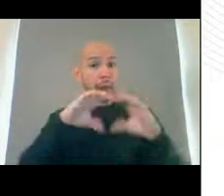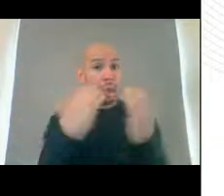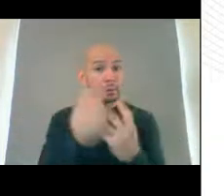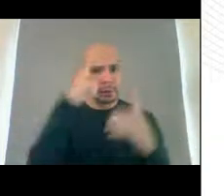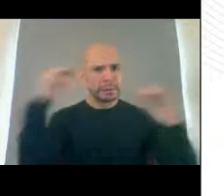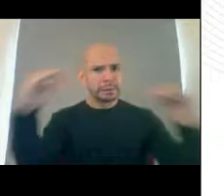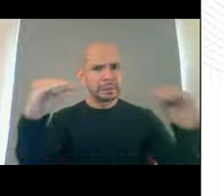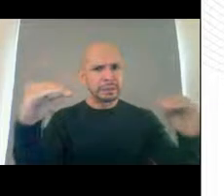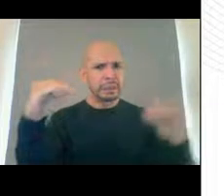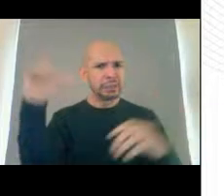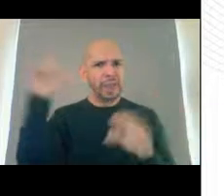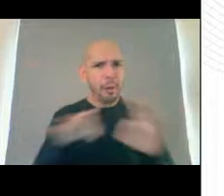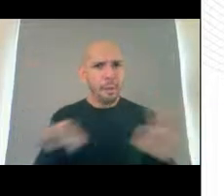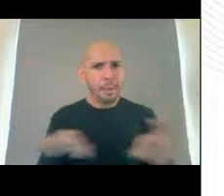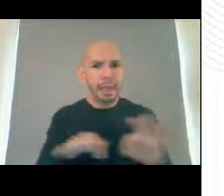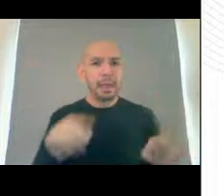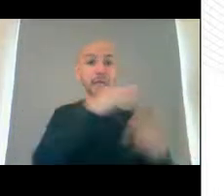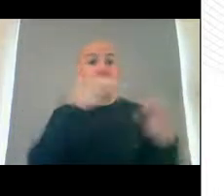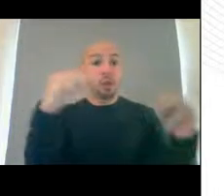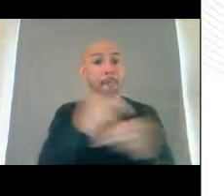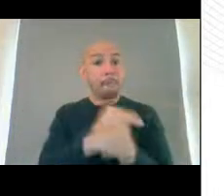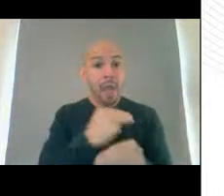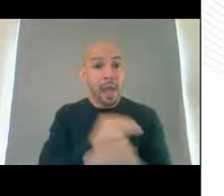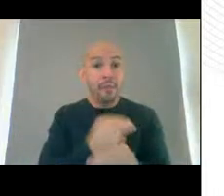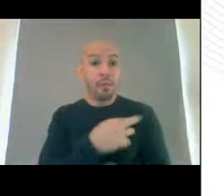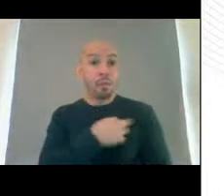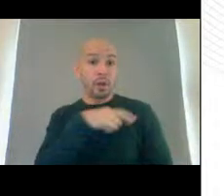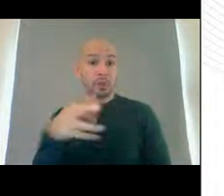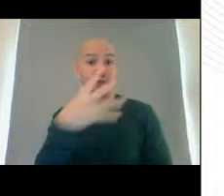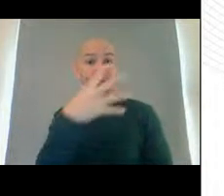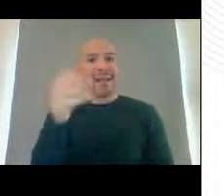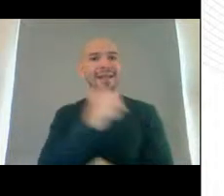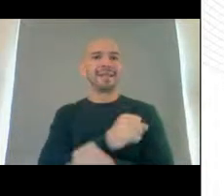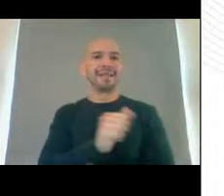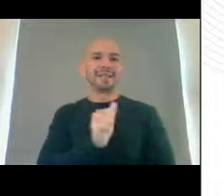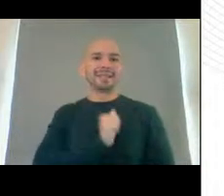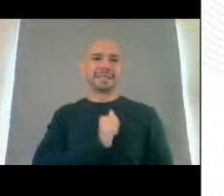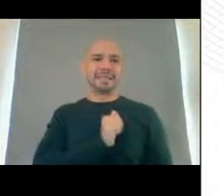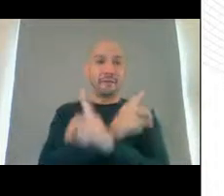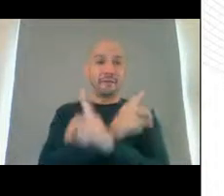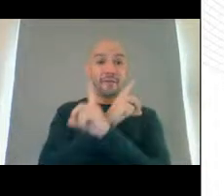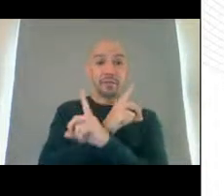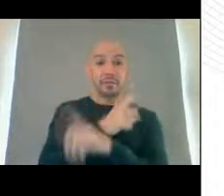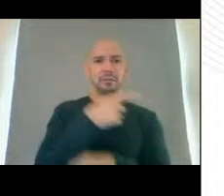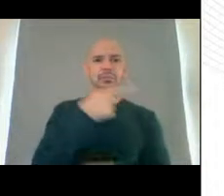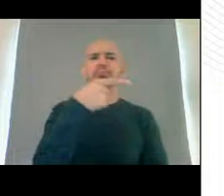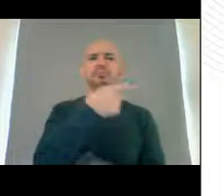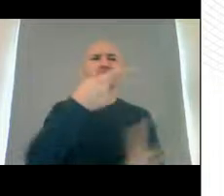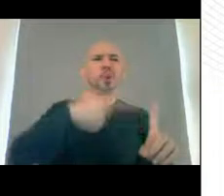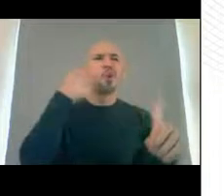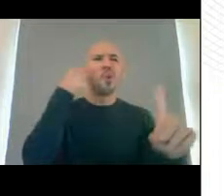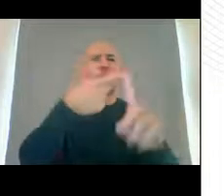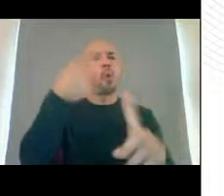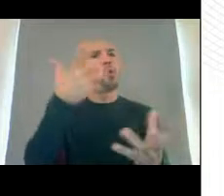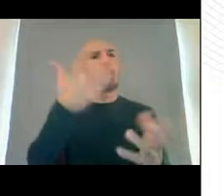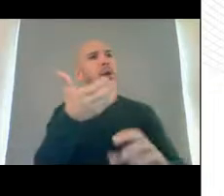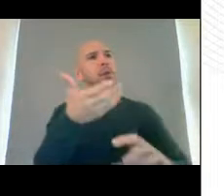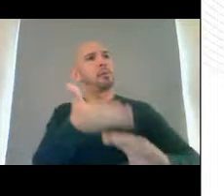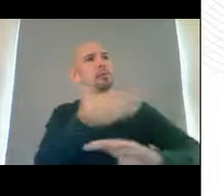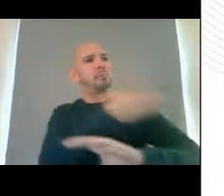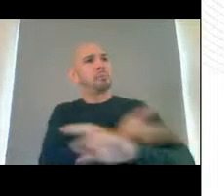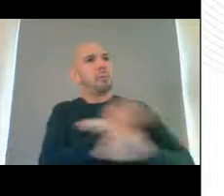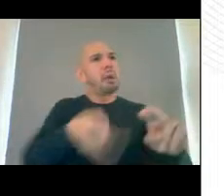religion and self-defense and he wanted to increase um the number of engineers and